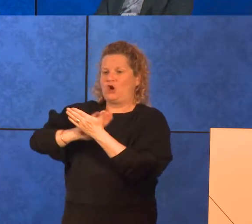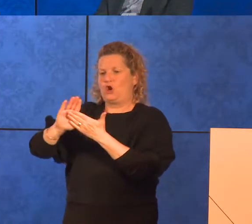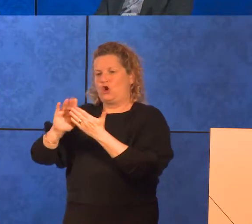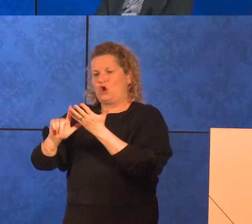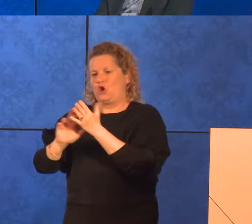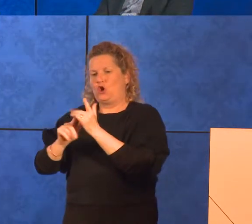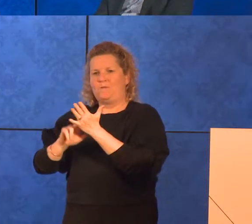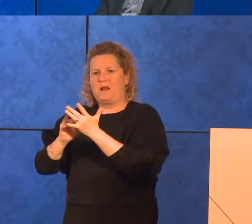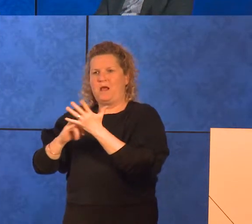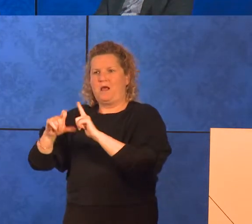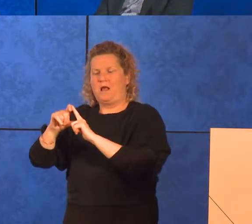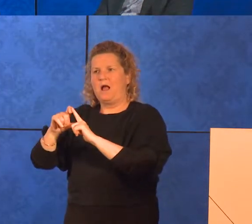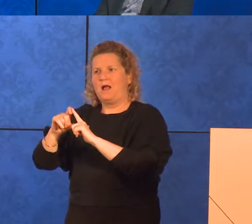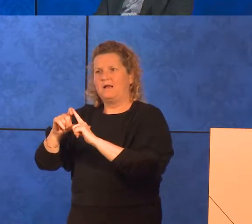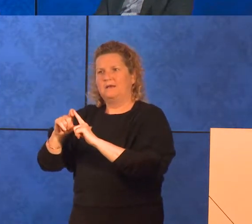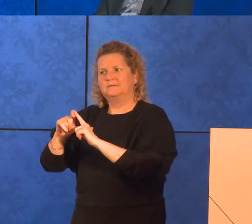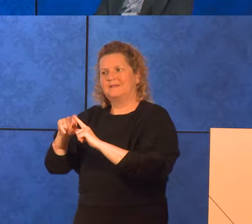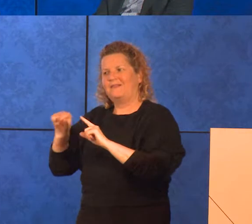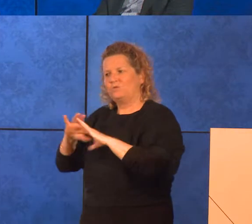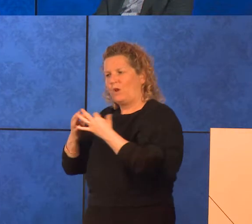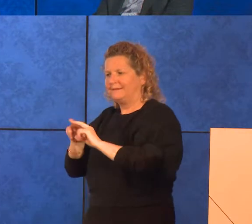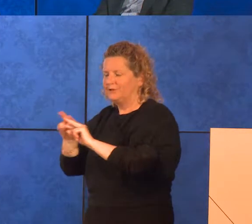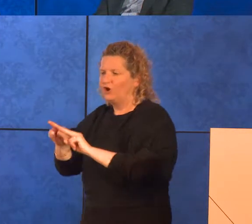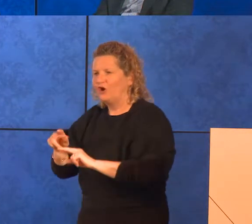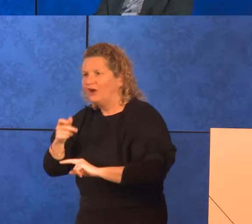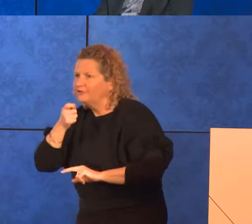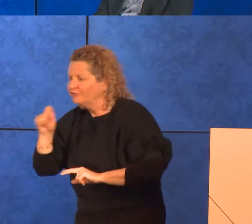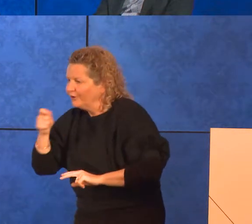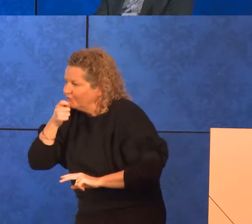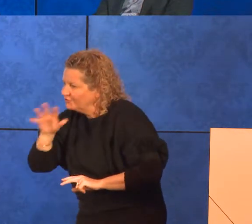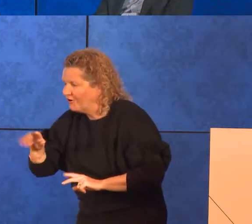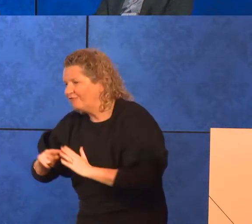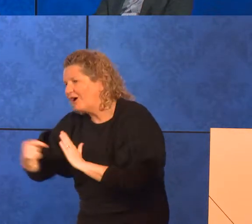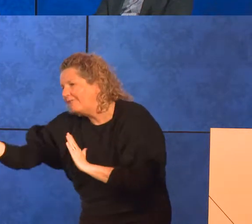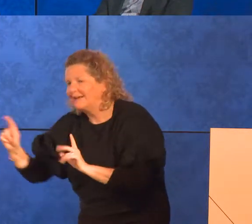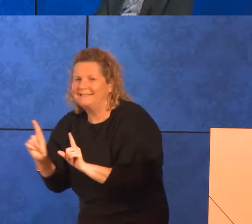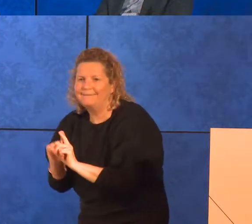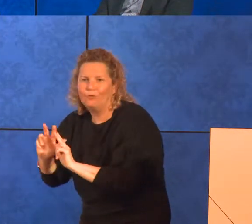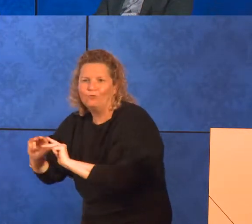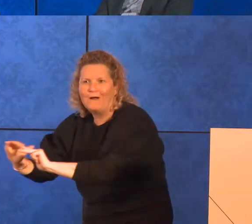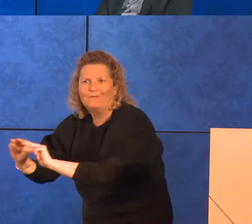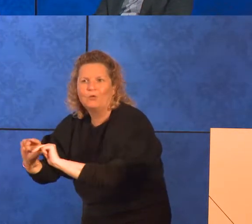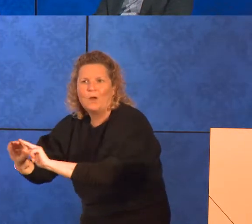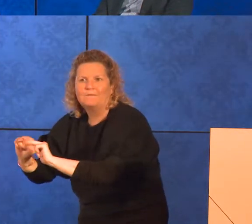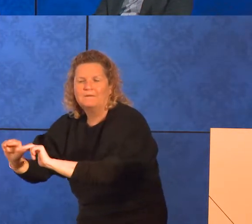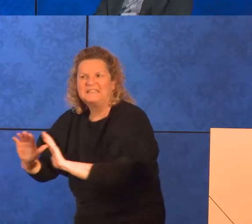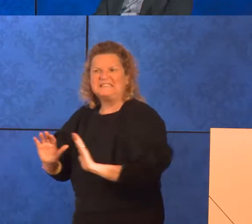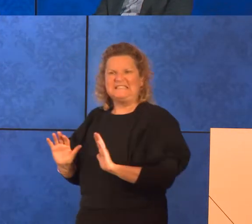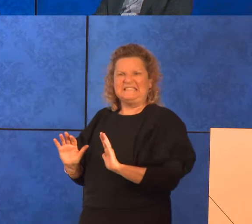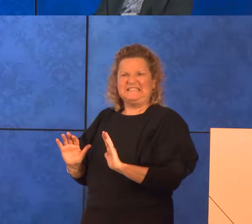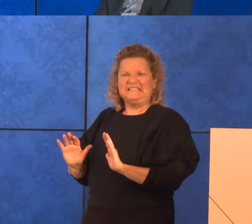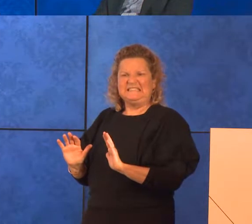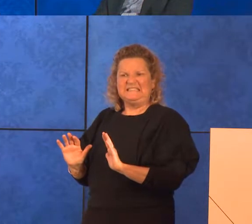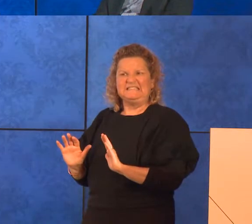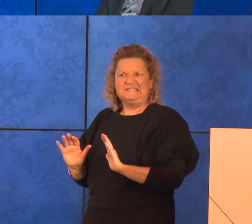seen as eternal children. And so it is really important to recognise that abuse can take place at that kind of really